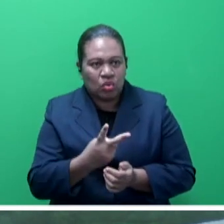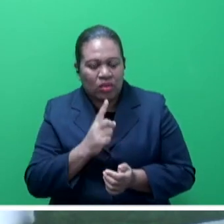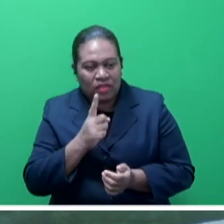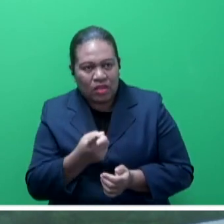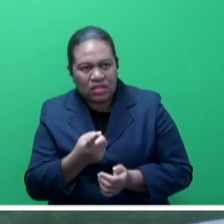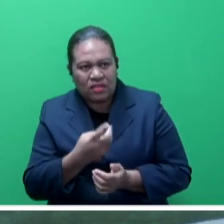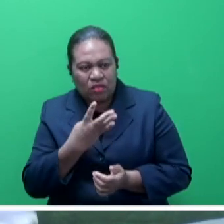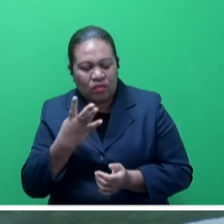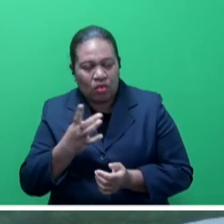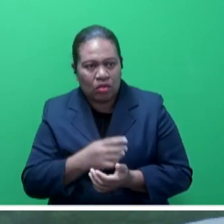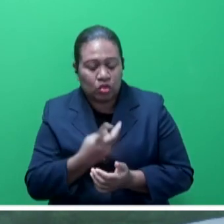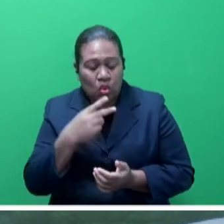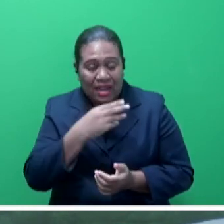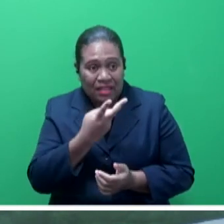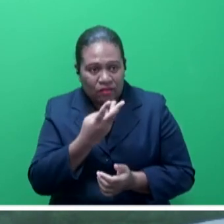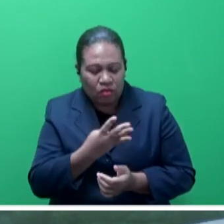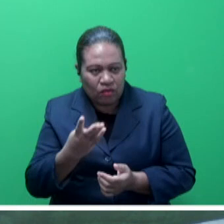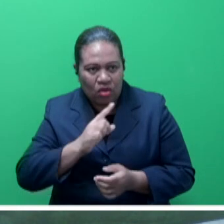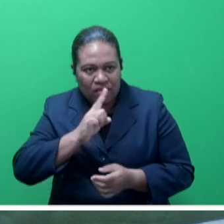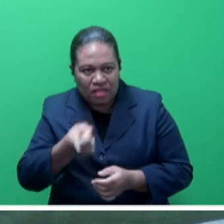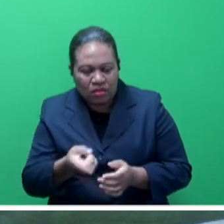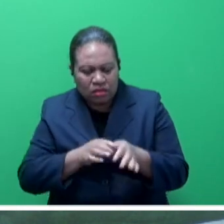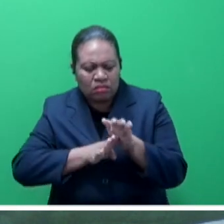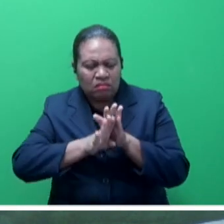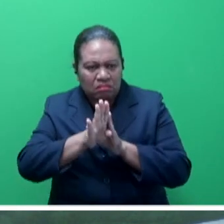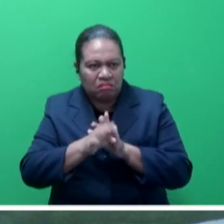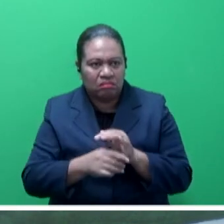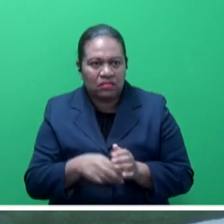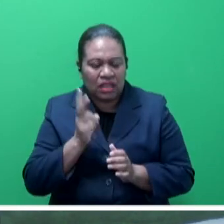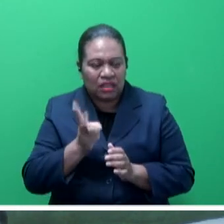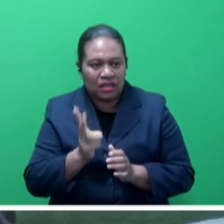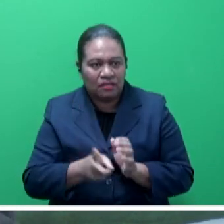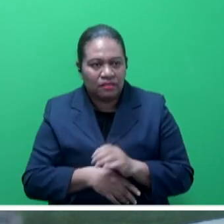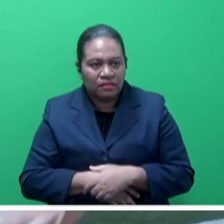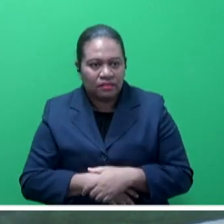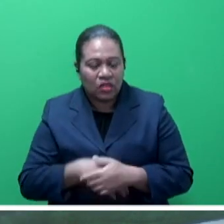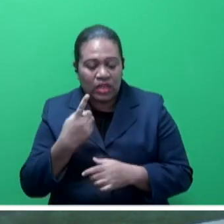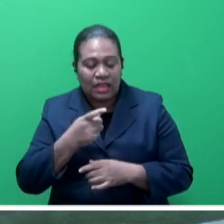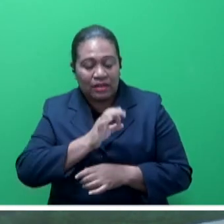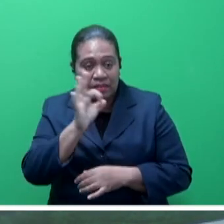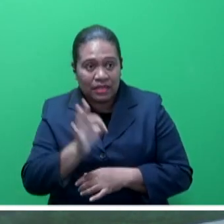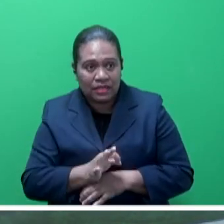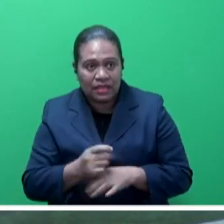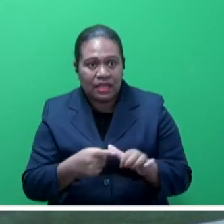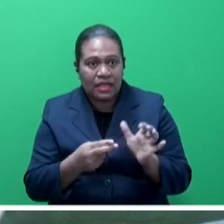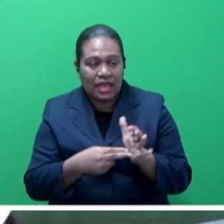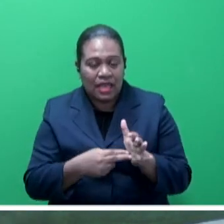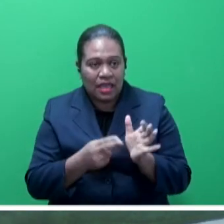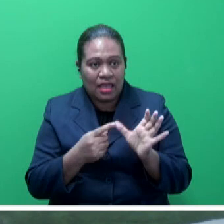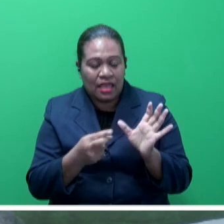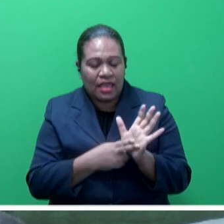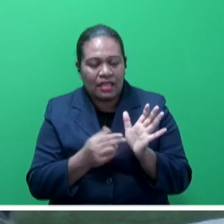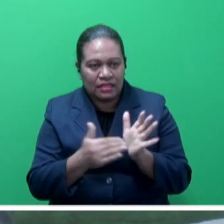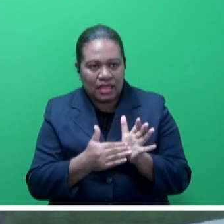447,000, that means a huge increase, and that's why we're predicting a rebound of 11%. ANZ is predicting over